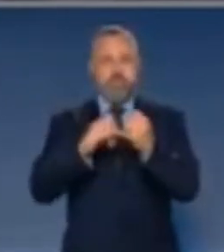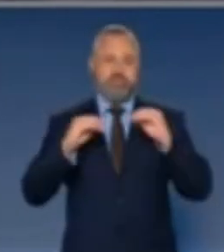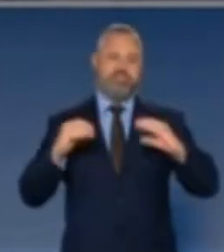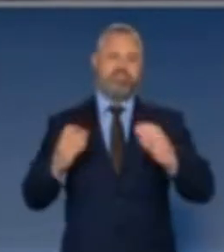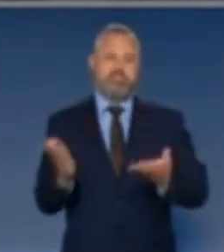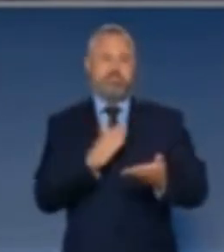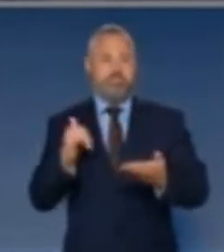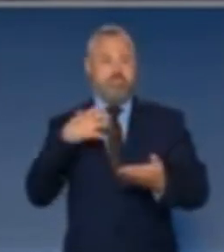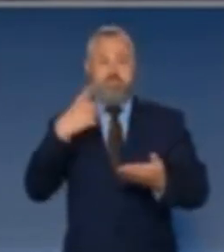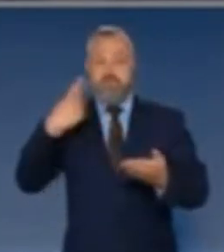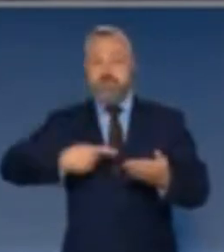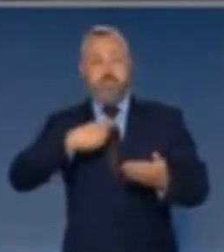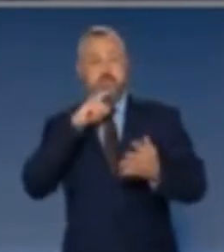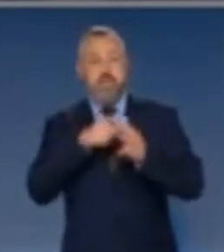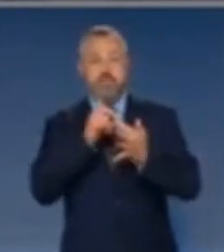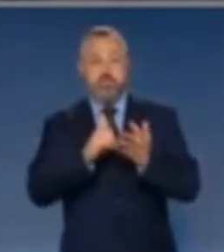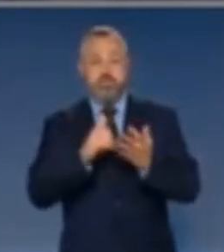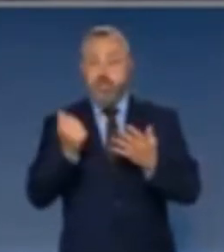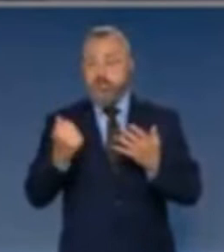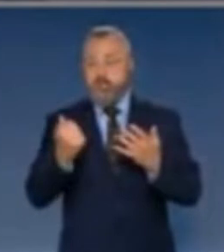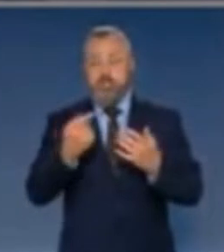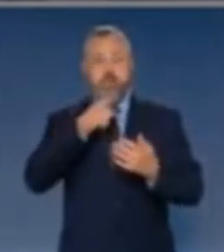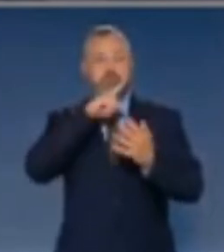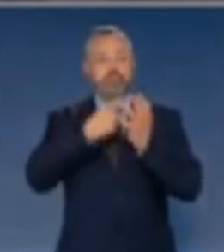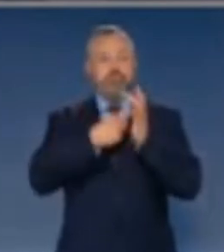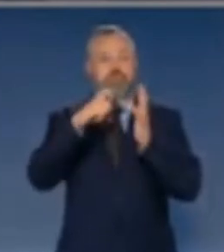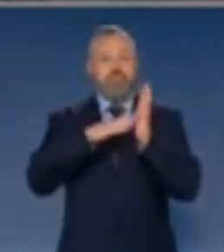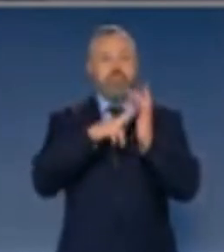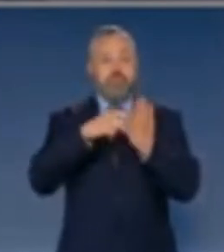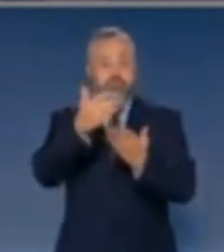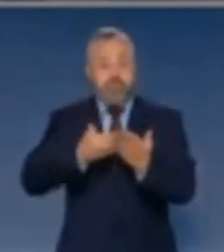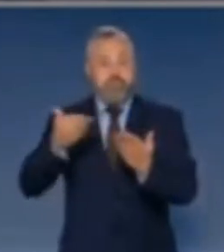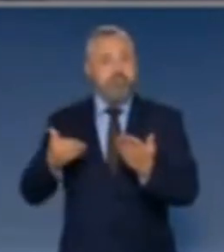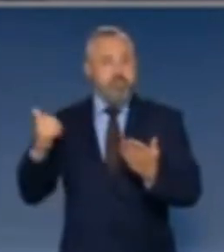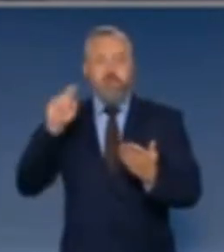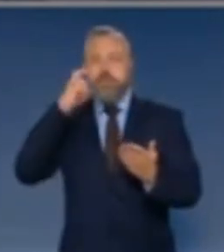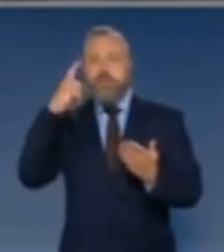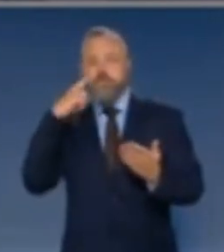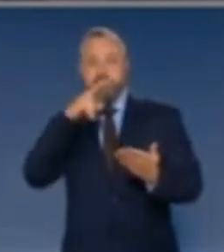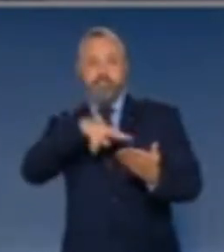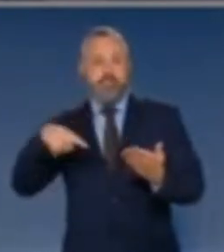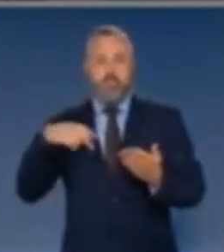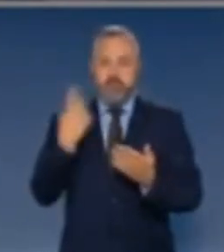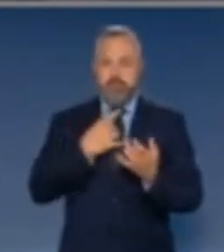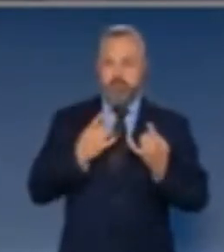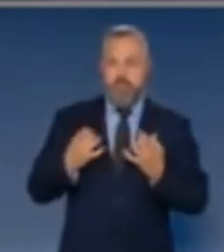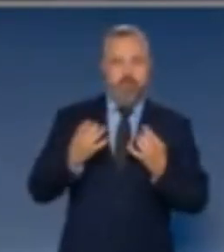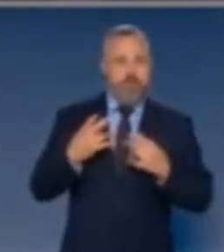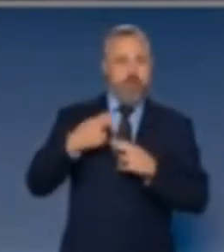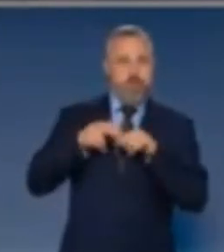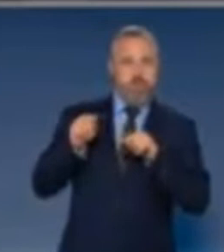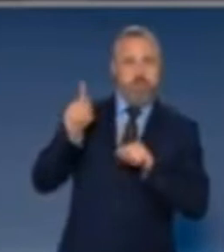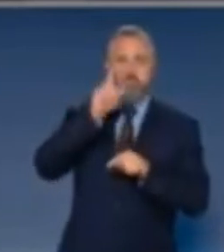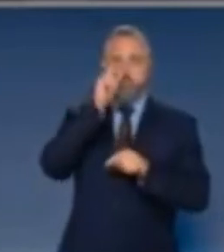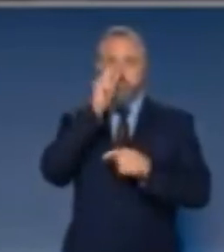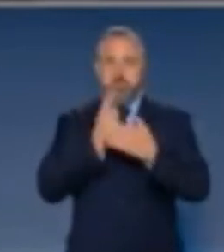but I don't know. The government will review it carefully. Obviously, we've been preparing for a range of possible contingencies,